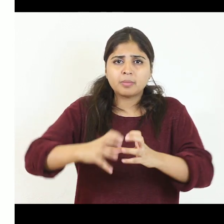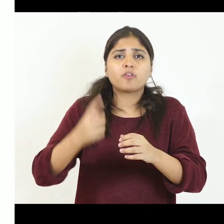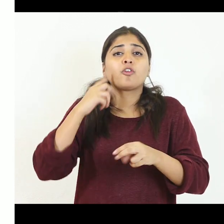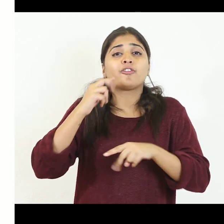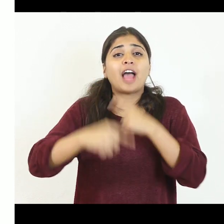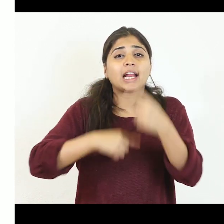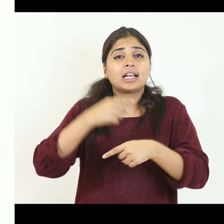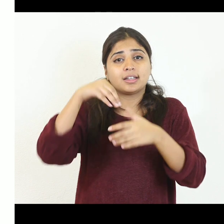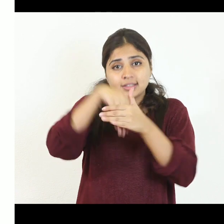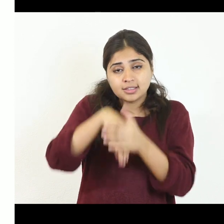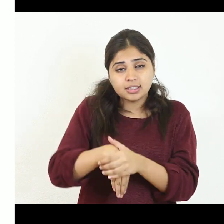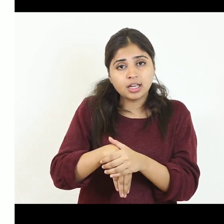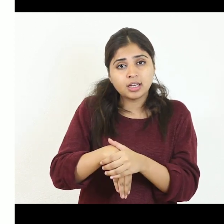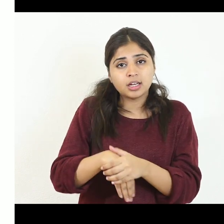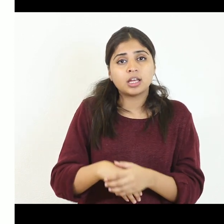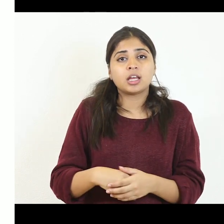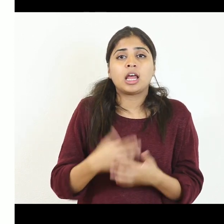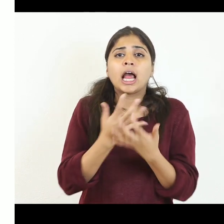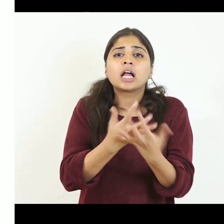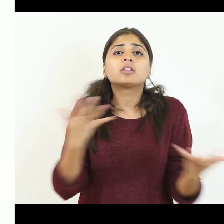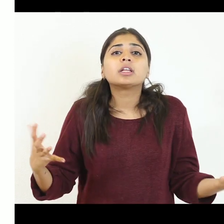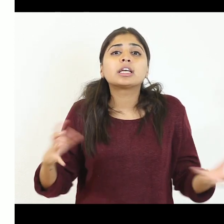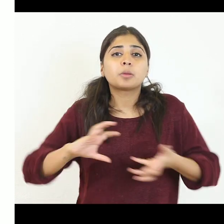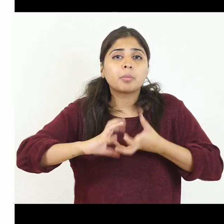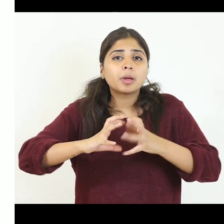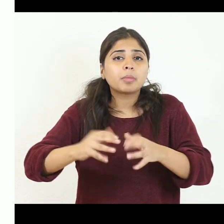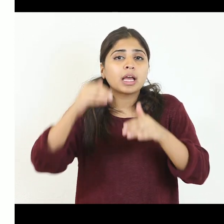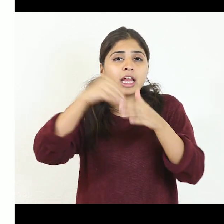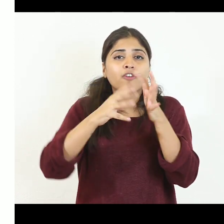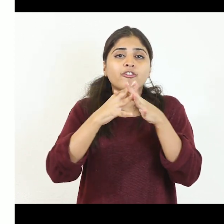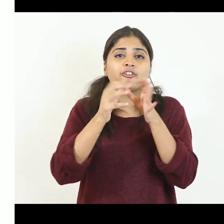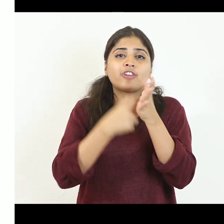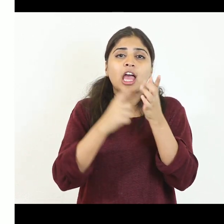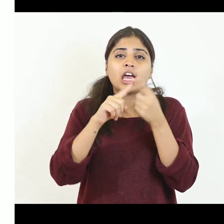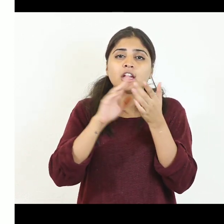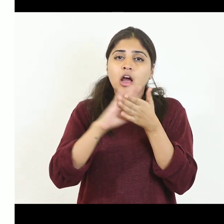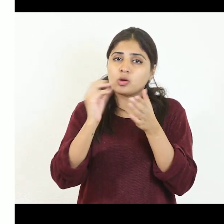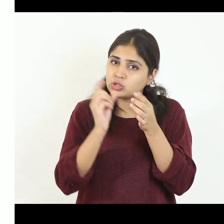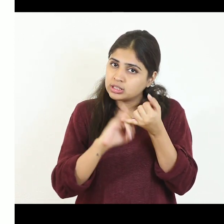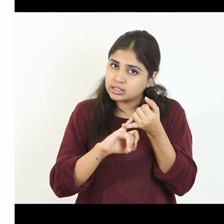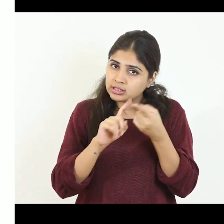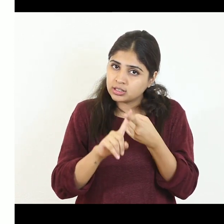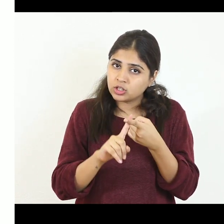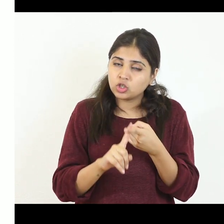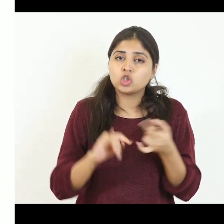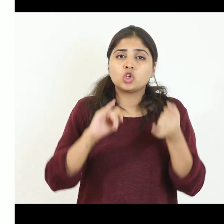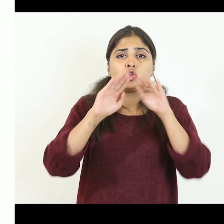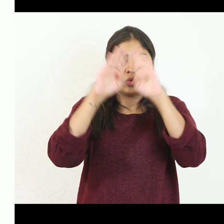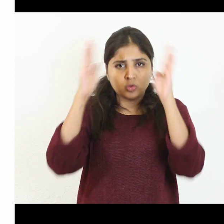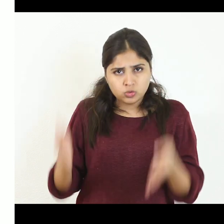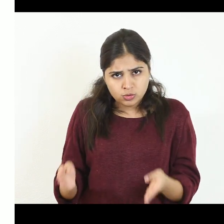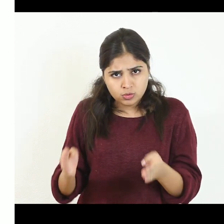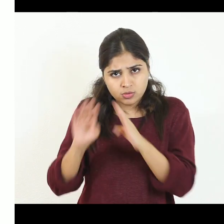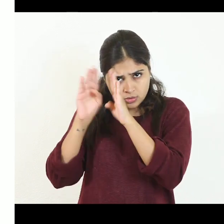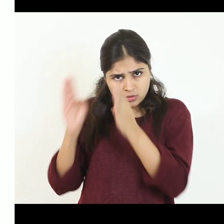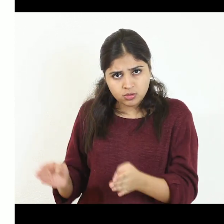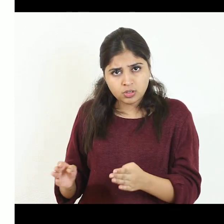inventories of items in warehouses, stores, and orders for items.